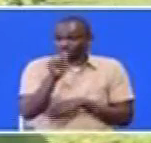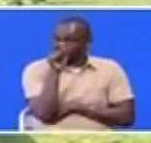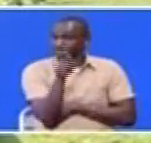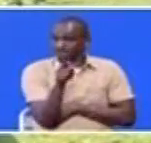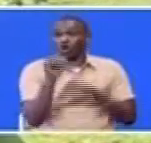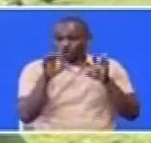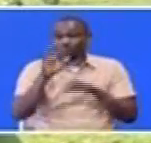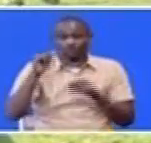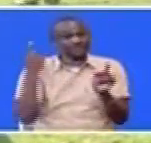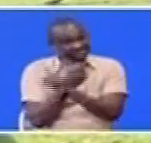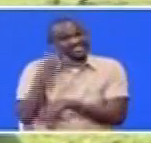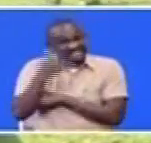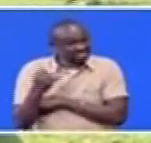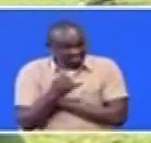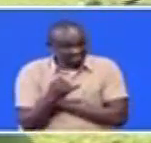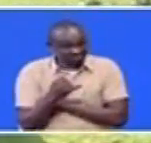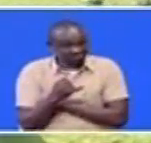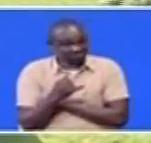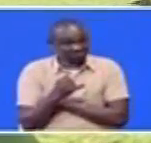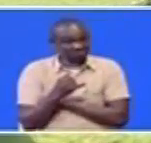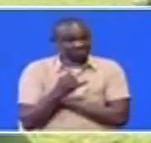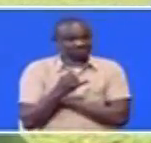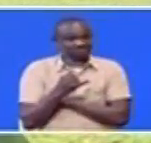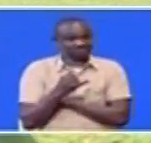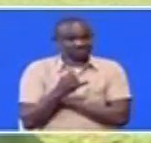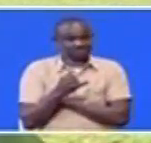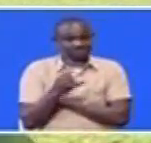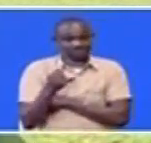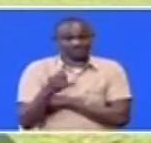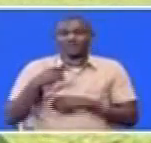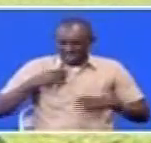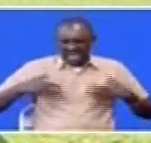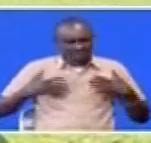a coach from another country, and I am happy, yeah.